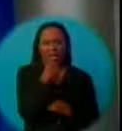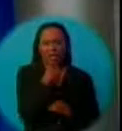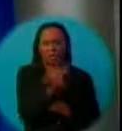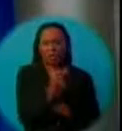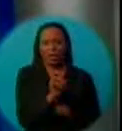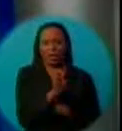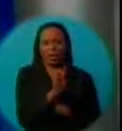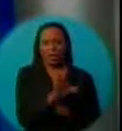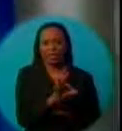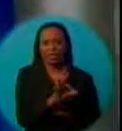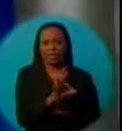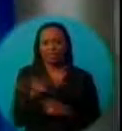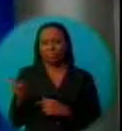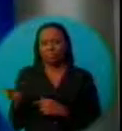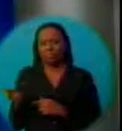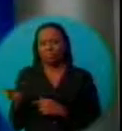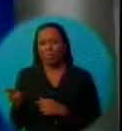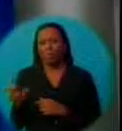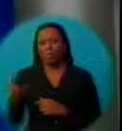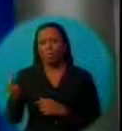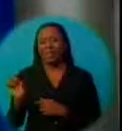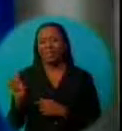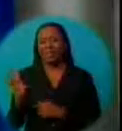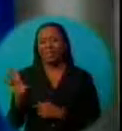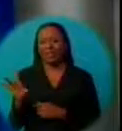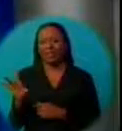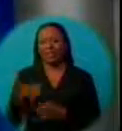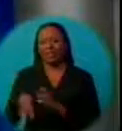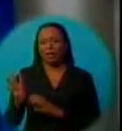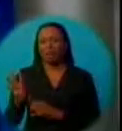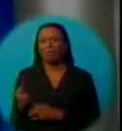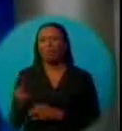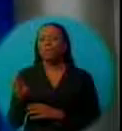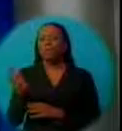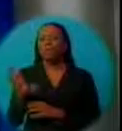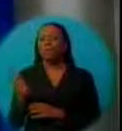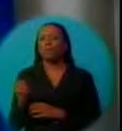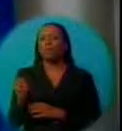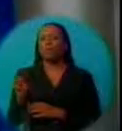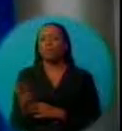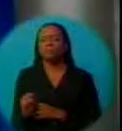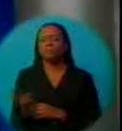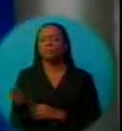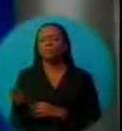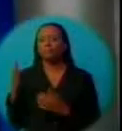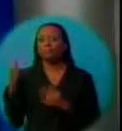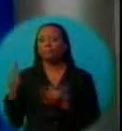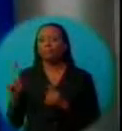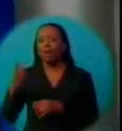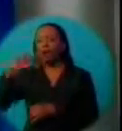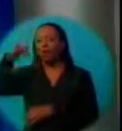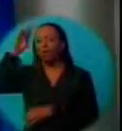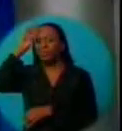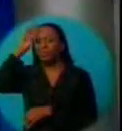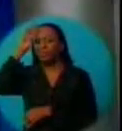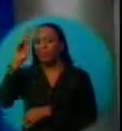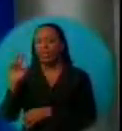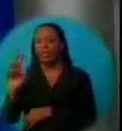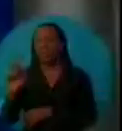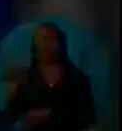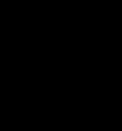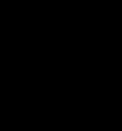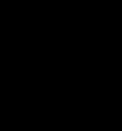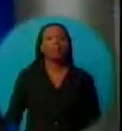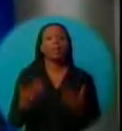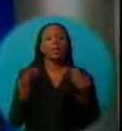50-overs. Windies under-19s 168 in 40.5. The Young Windies will play Australia under-19s for the third place